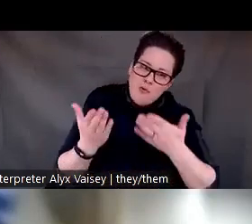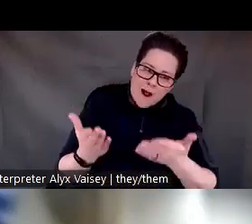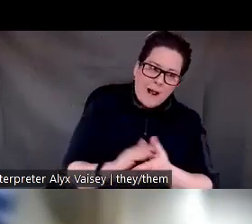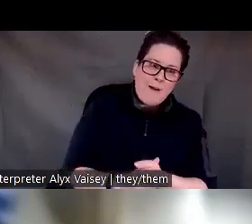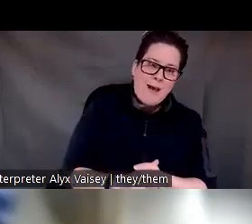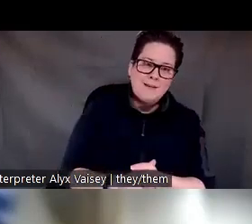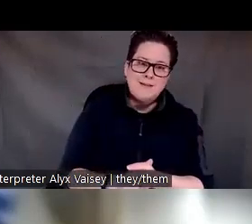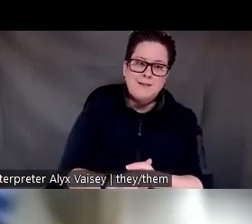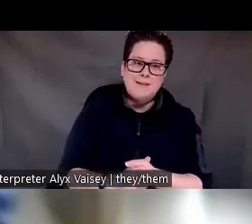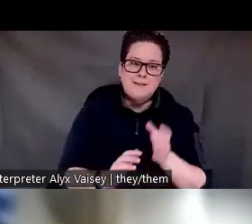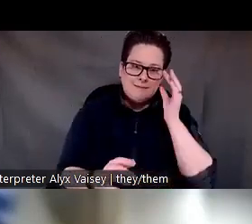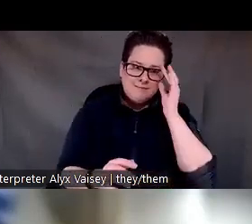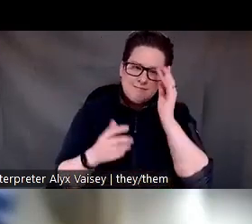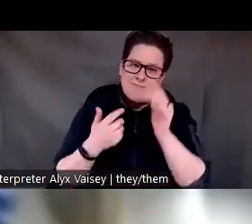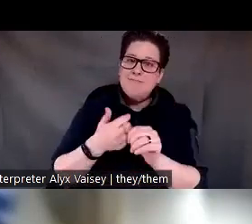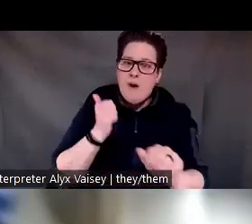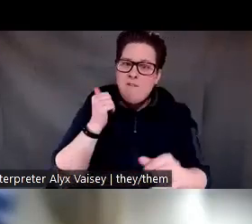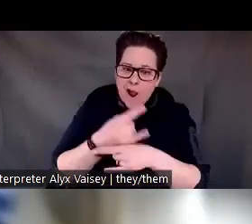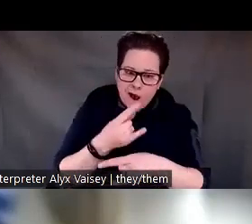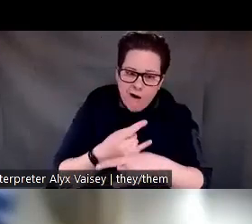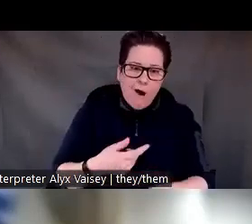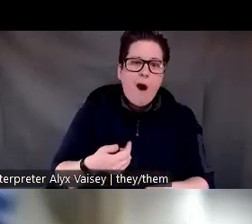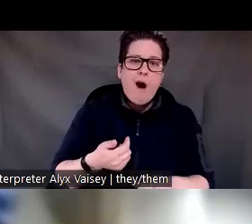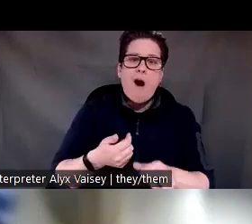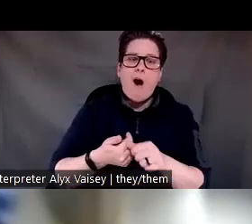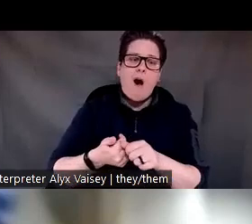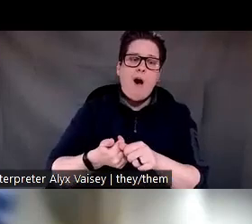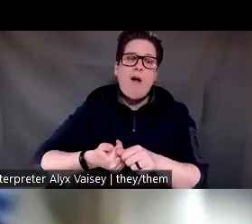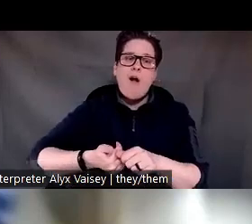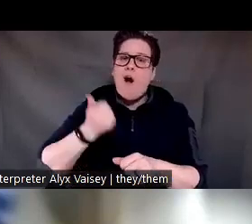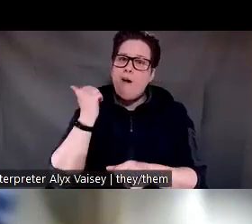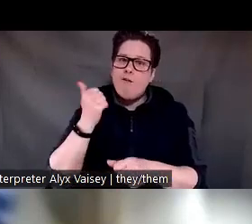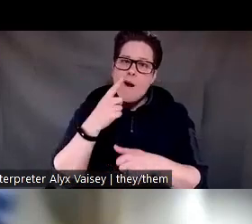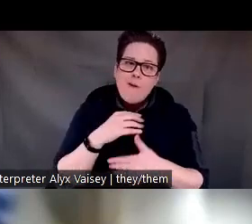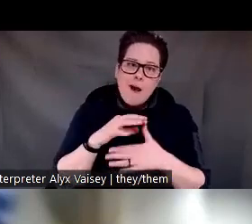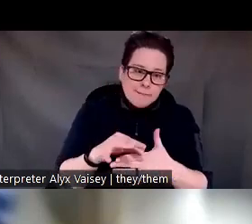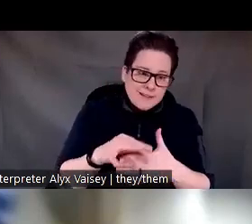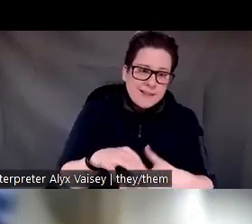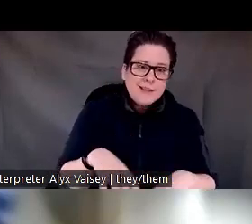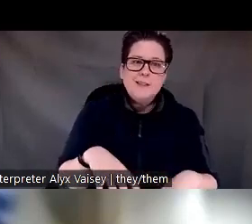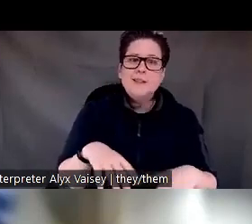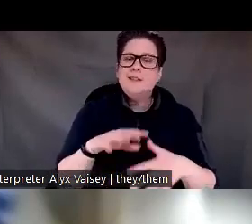these things are avoided so that the risk is lower and lower.